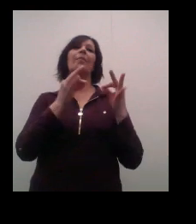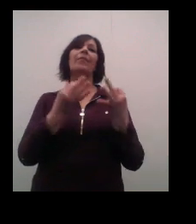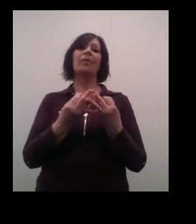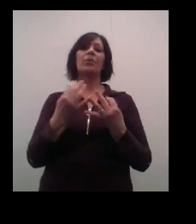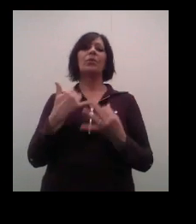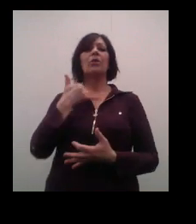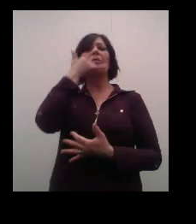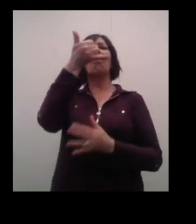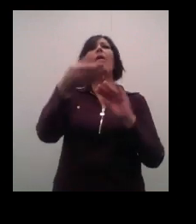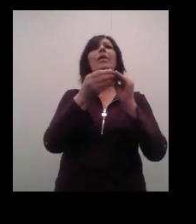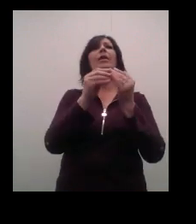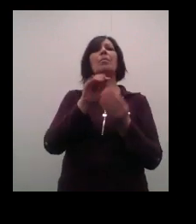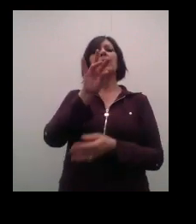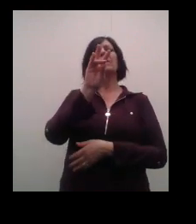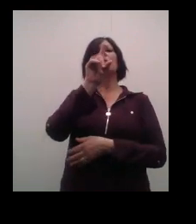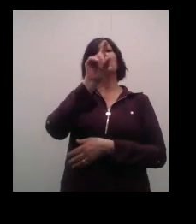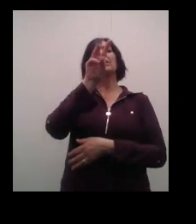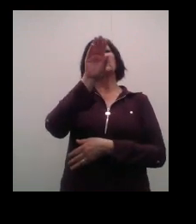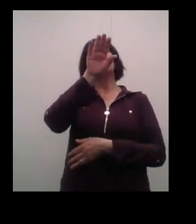screen, which is